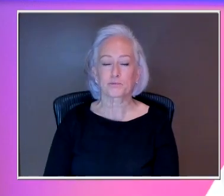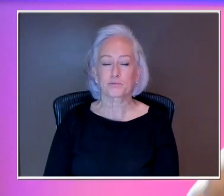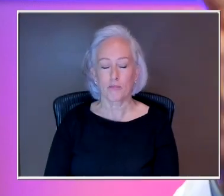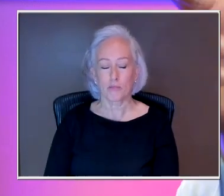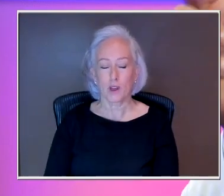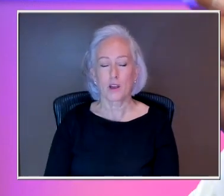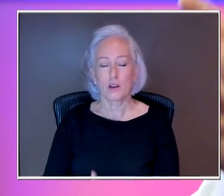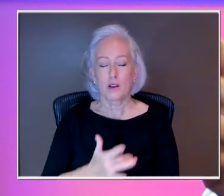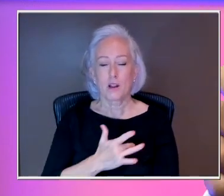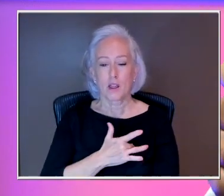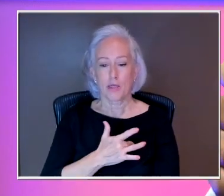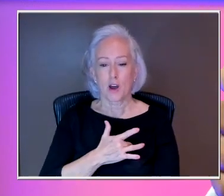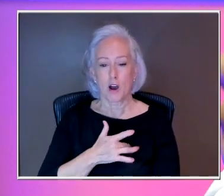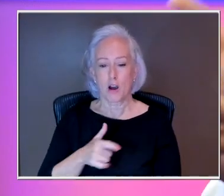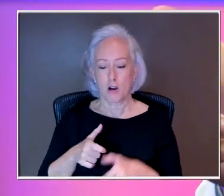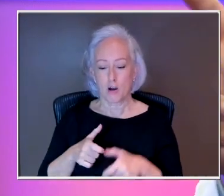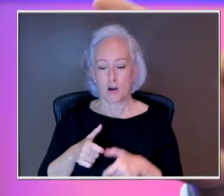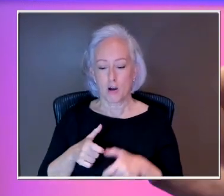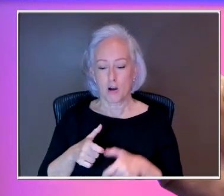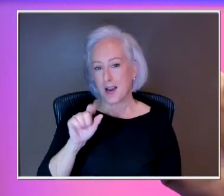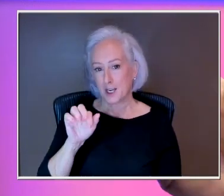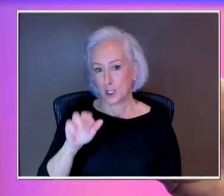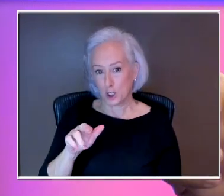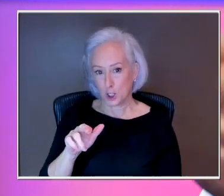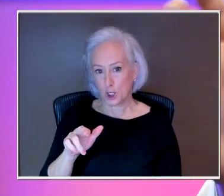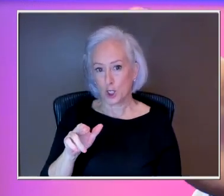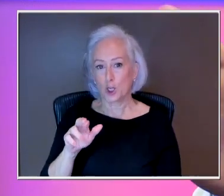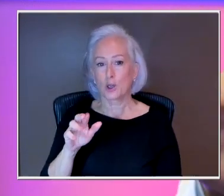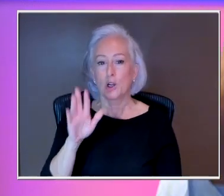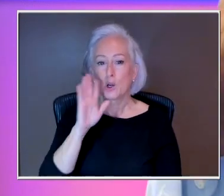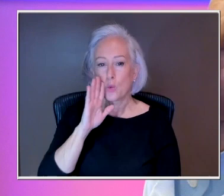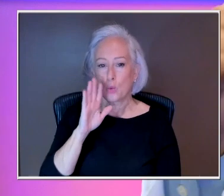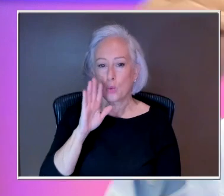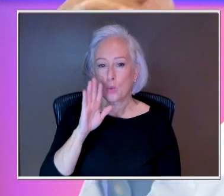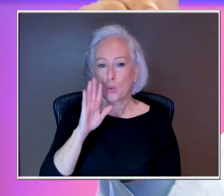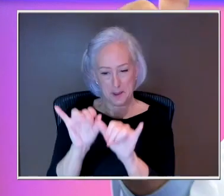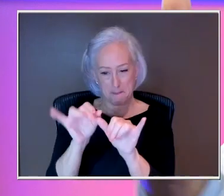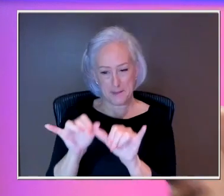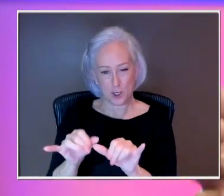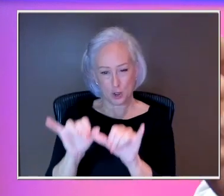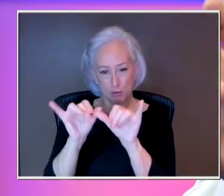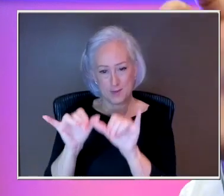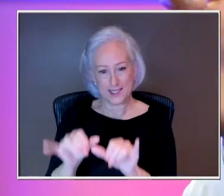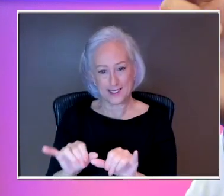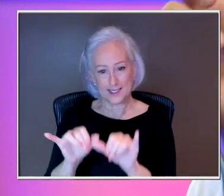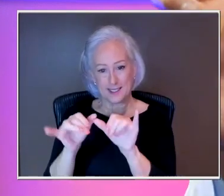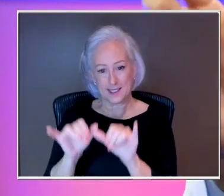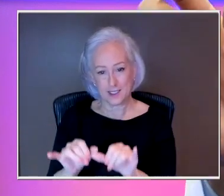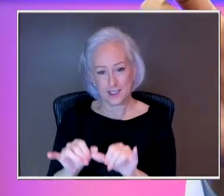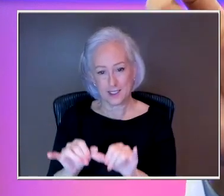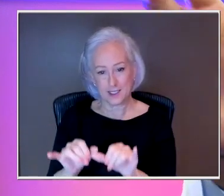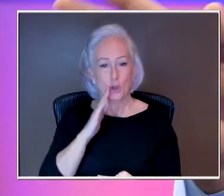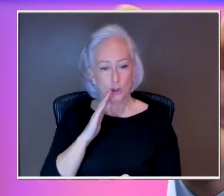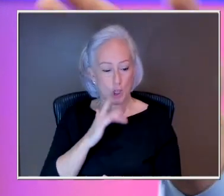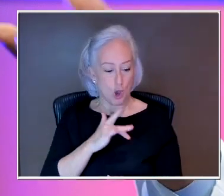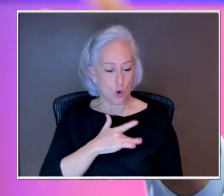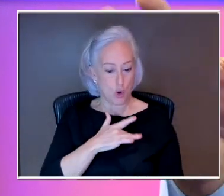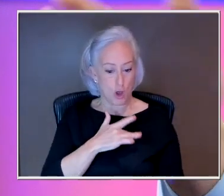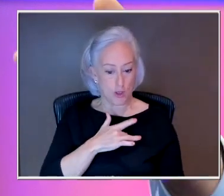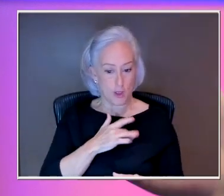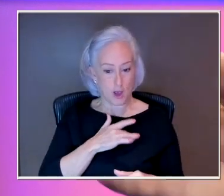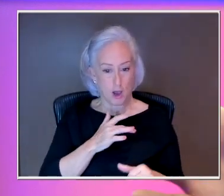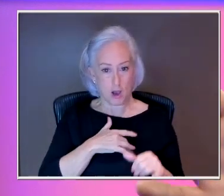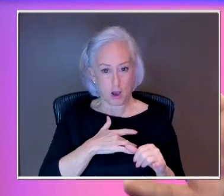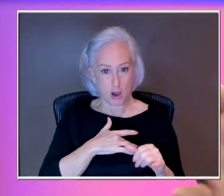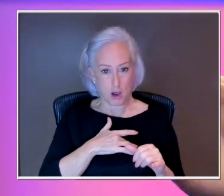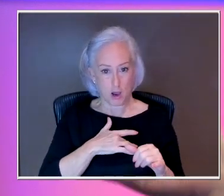does have its own measurements, and you're able to tell at different heart rates whether that QT interval is responding to